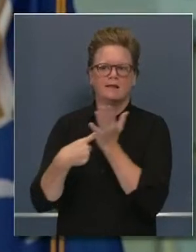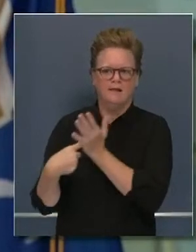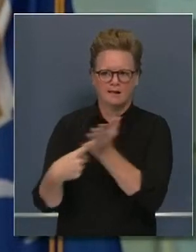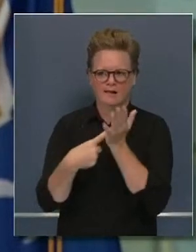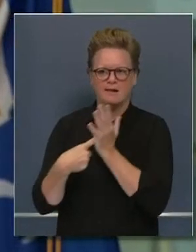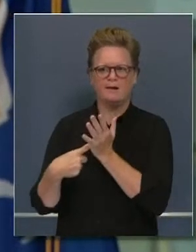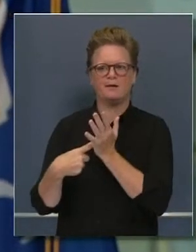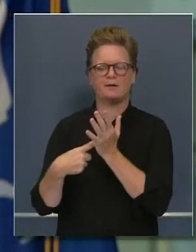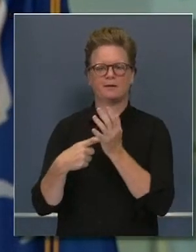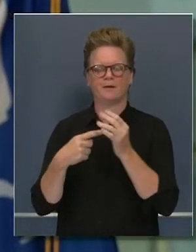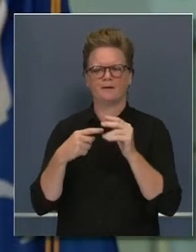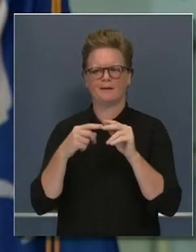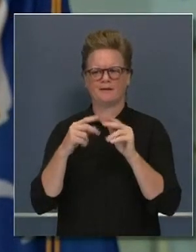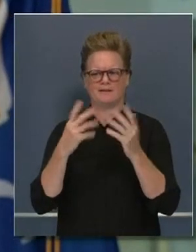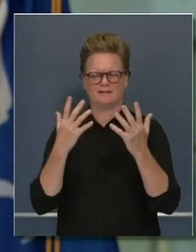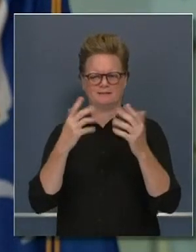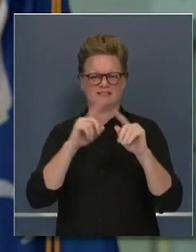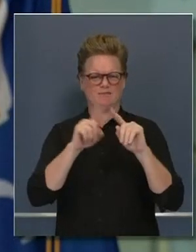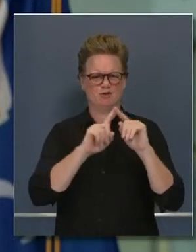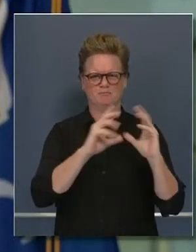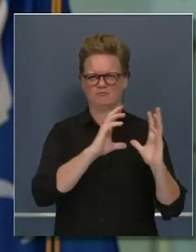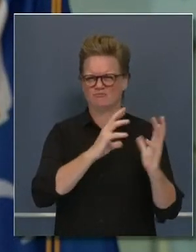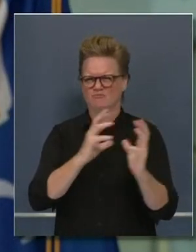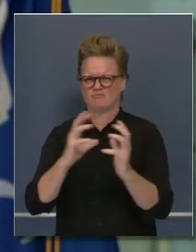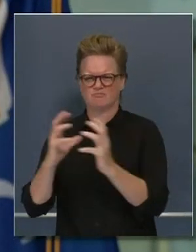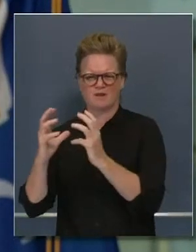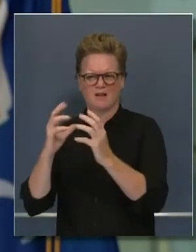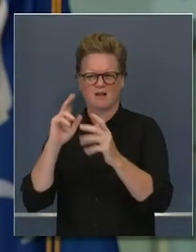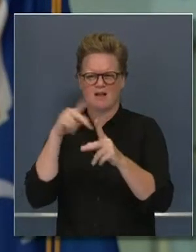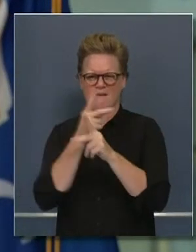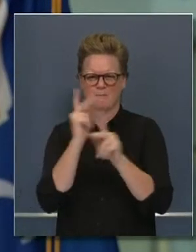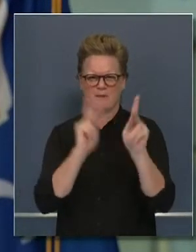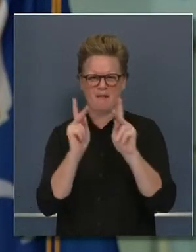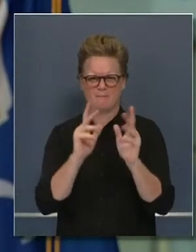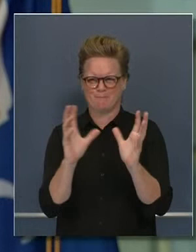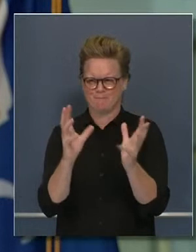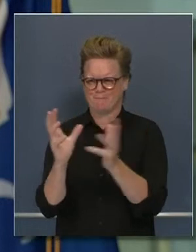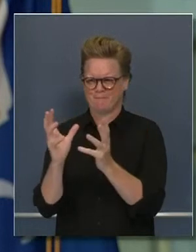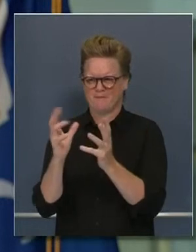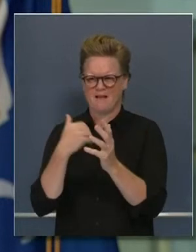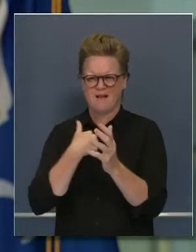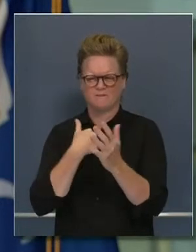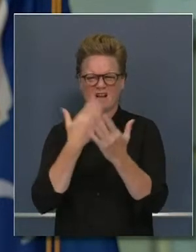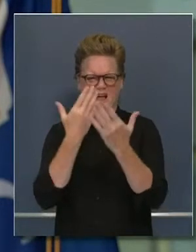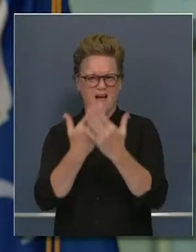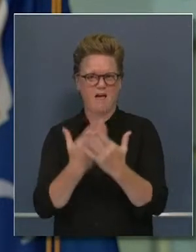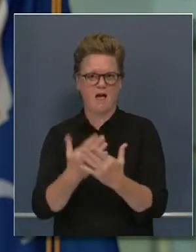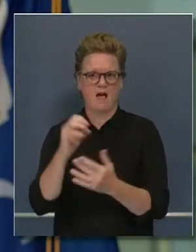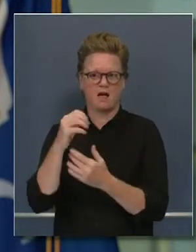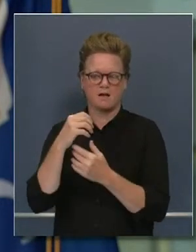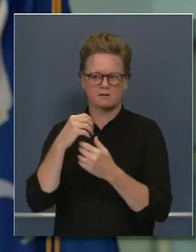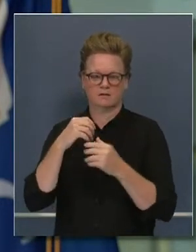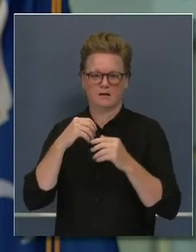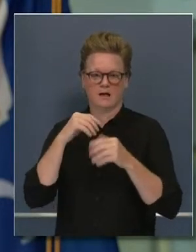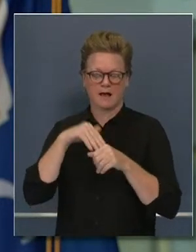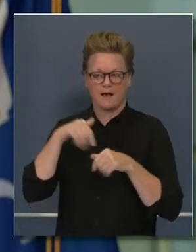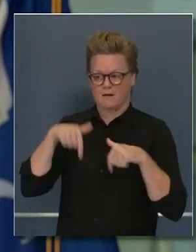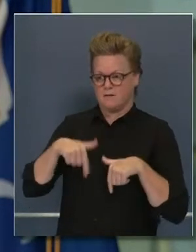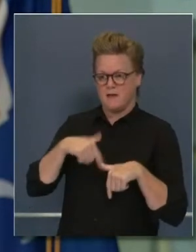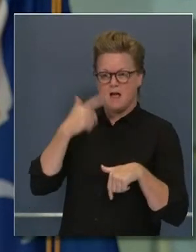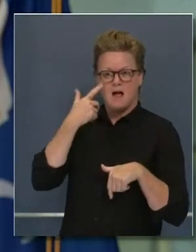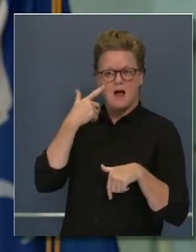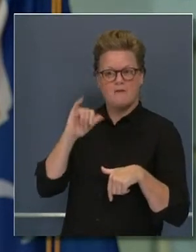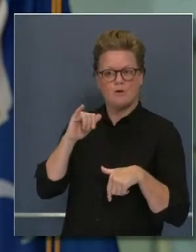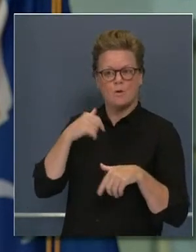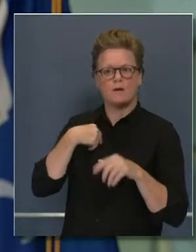of individuals. Again, we had pretty good evidence, not just here in California, but broadly across the